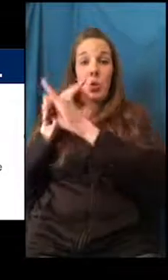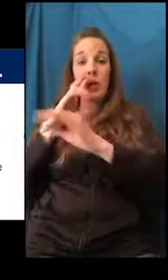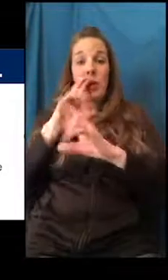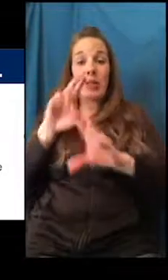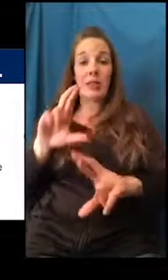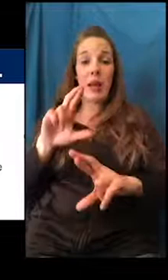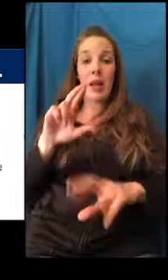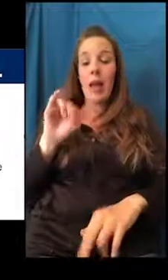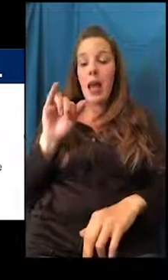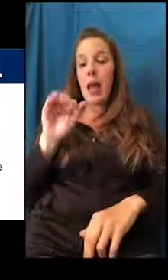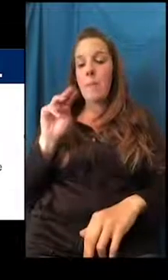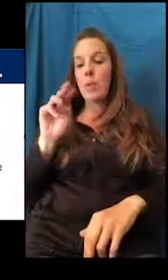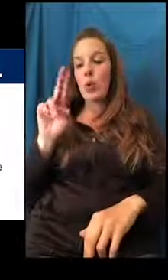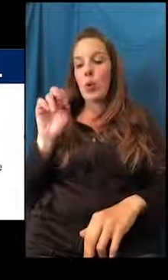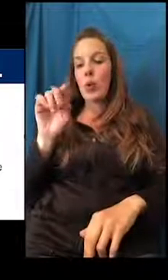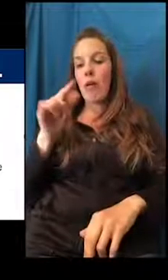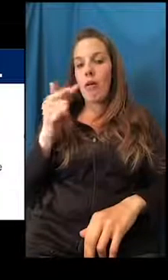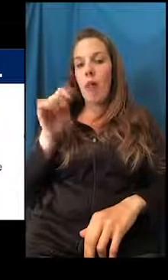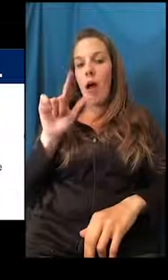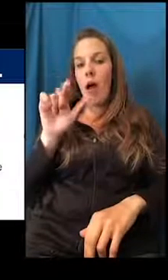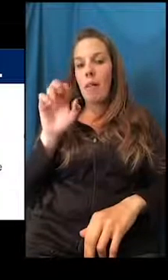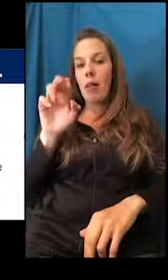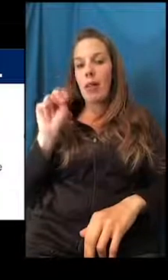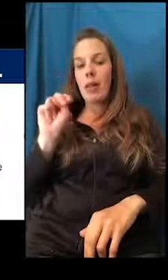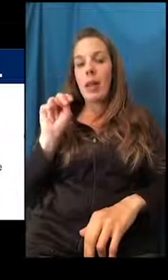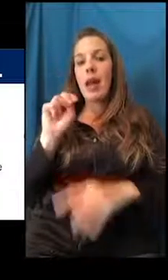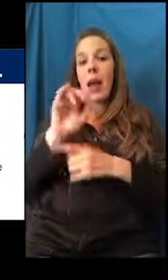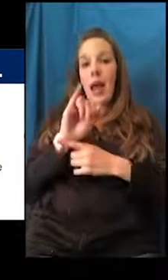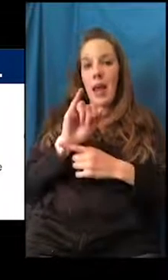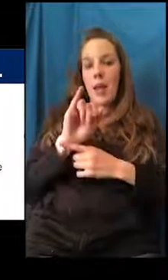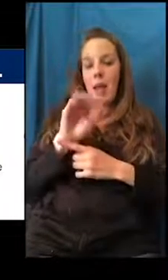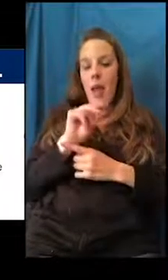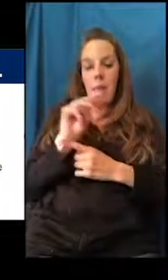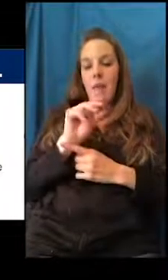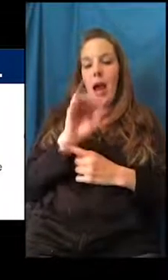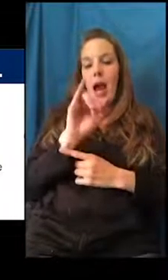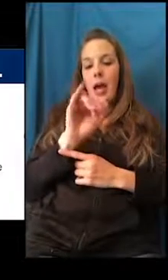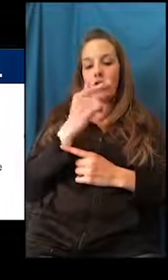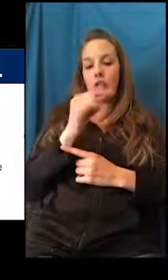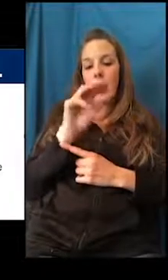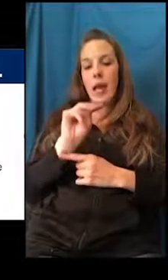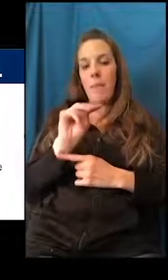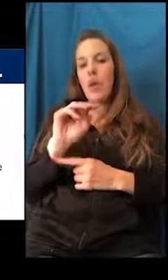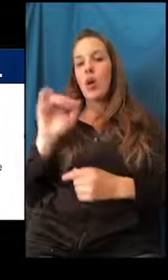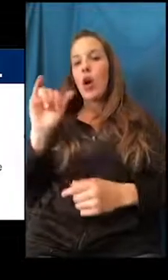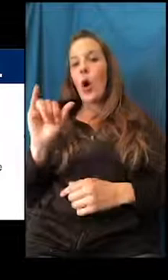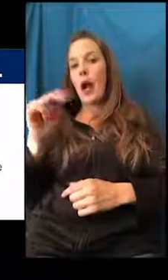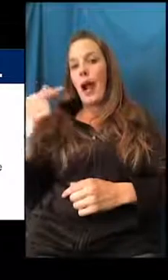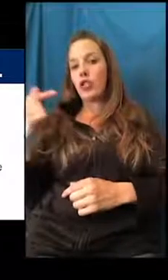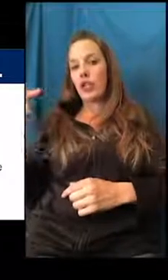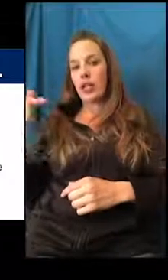immunoglobulin M or IgM and immunoglobulin G or IgG.